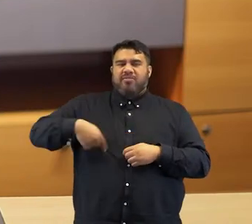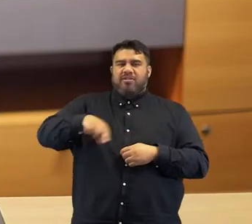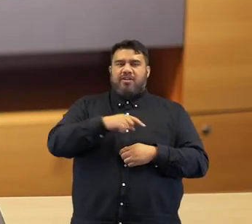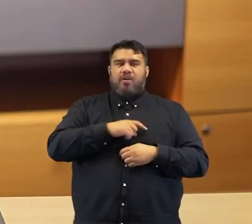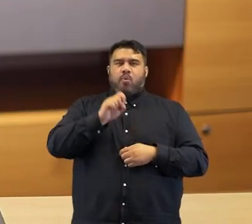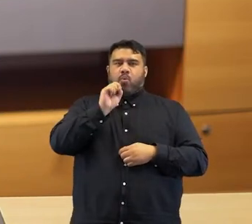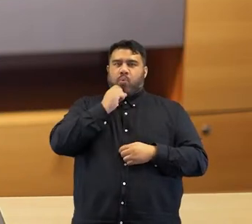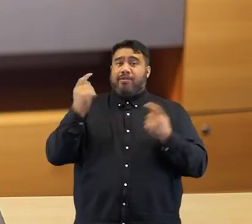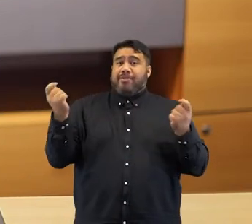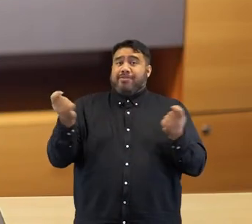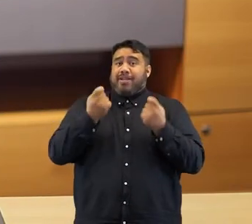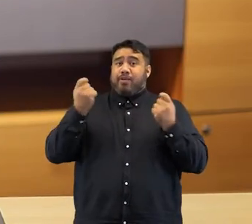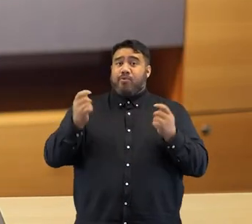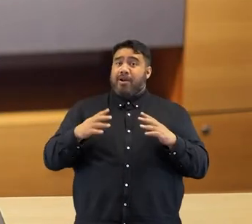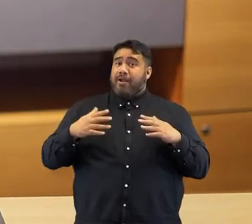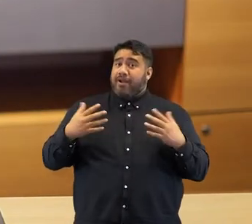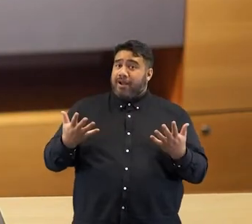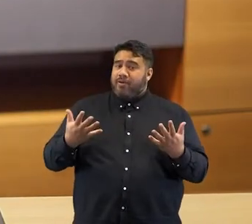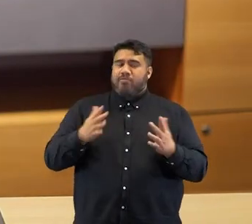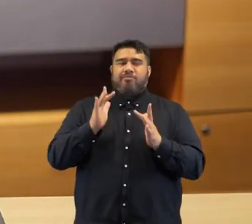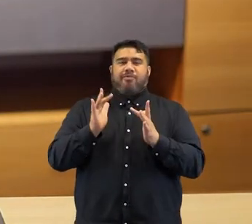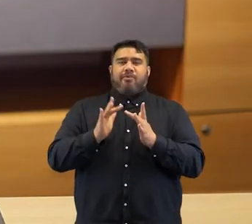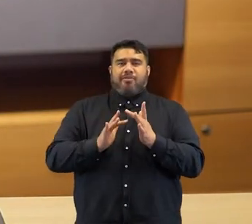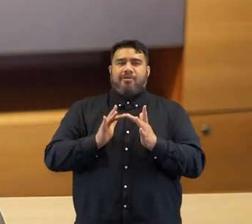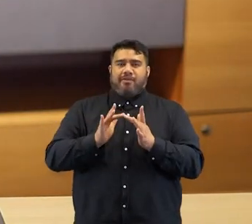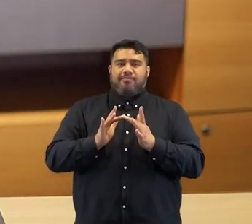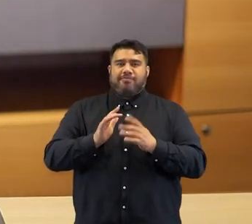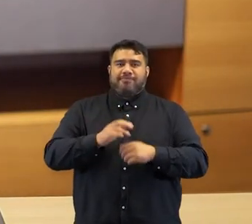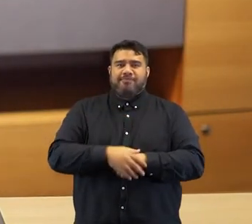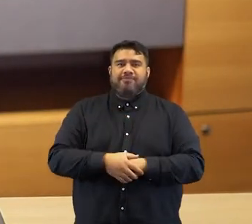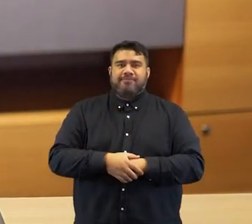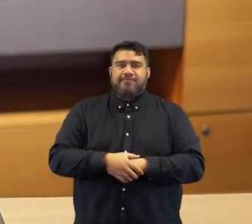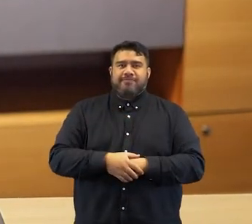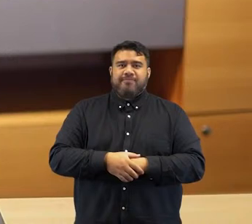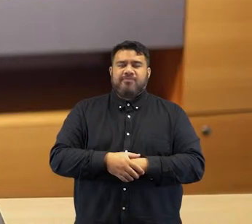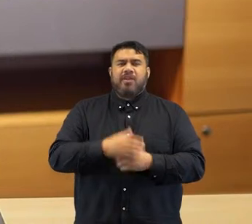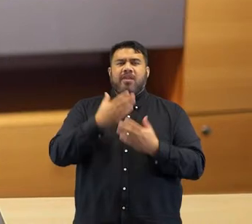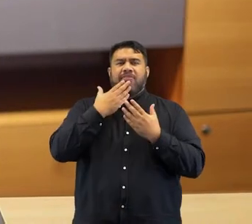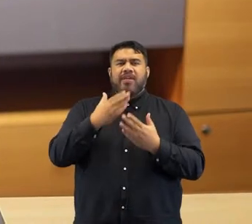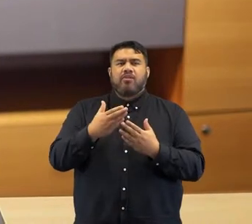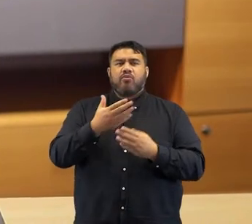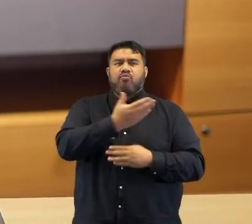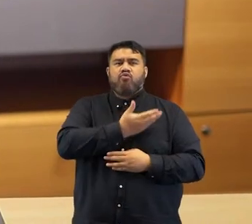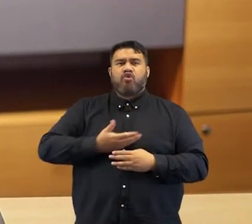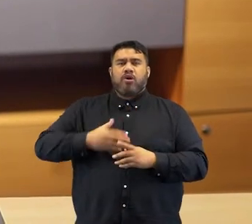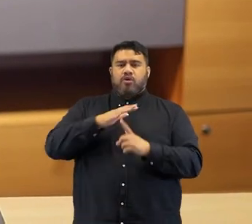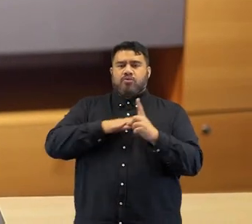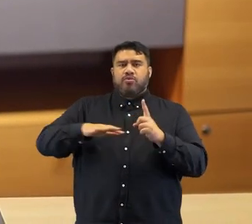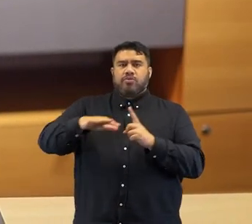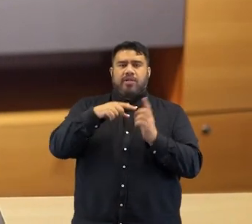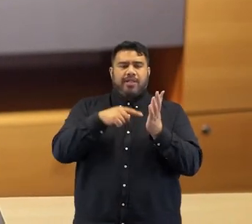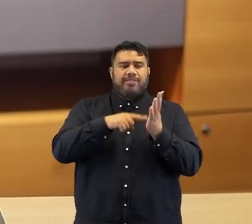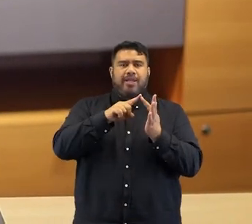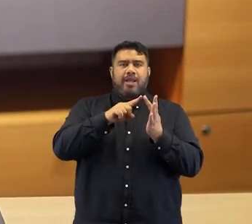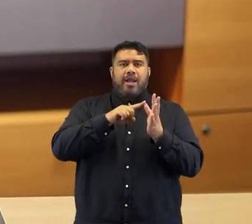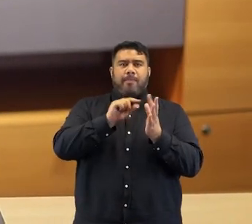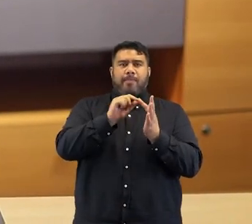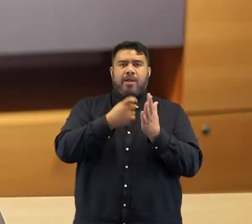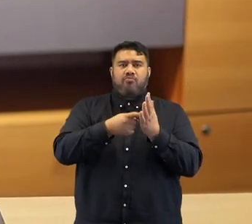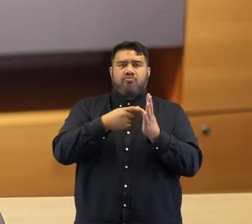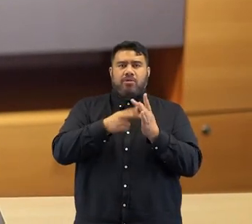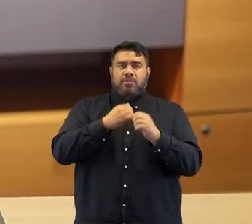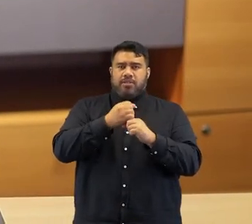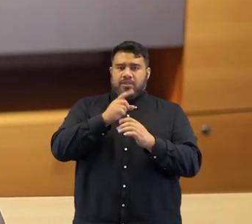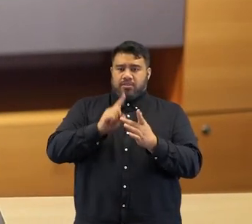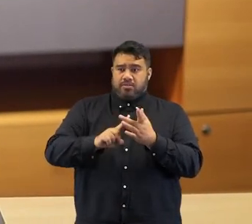that preparation, and so today we are celebrating online instead. I'd like to thank the Royal Society, Te